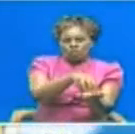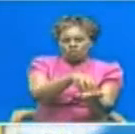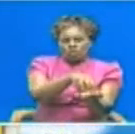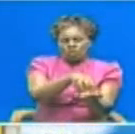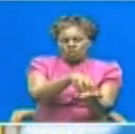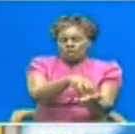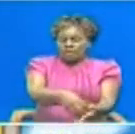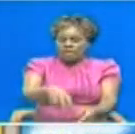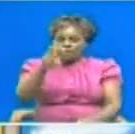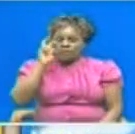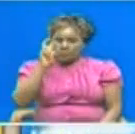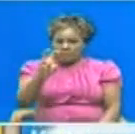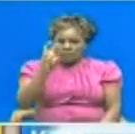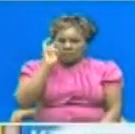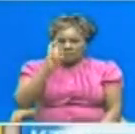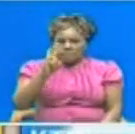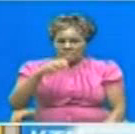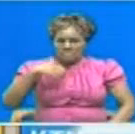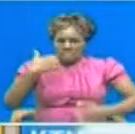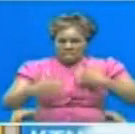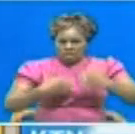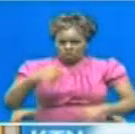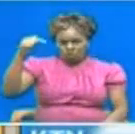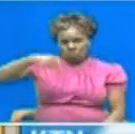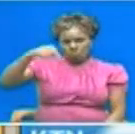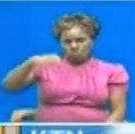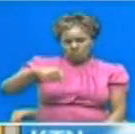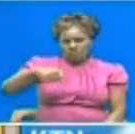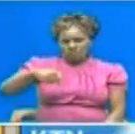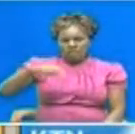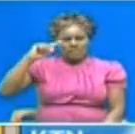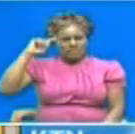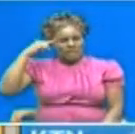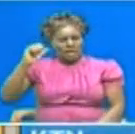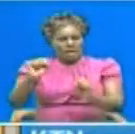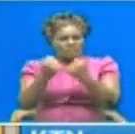And if you look at the reaction, even today, if you consider what